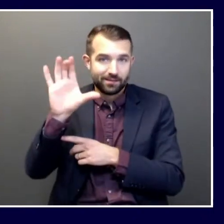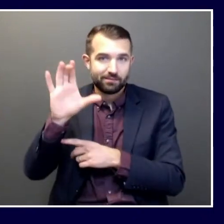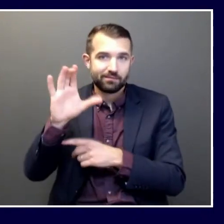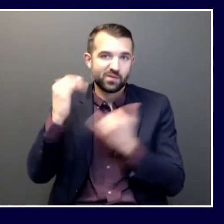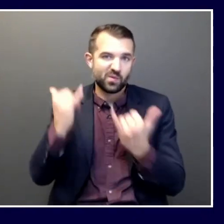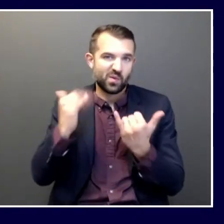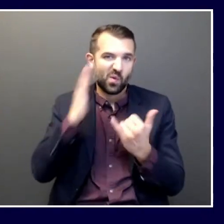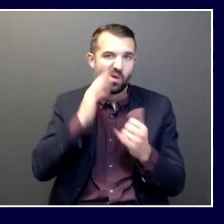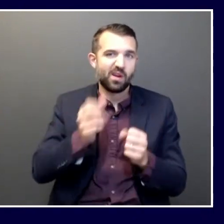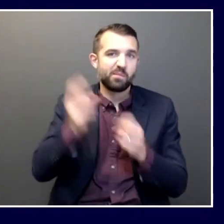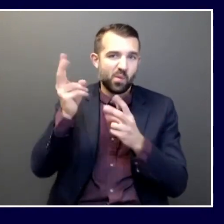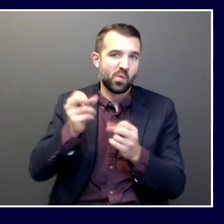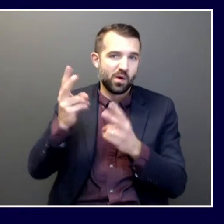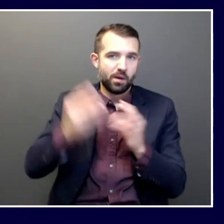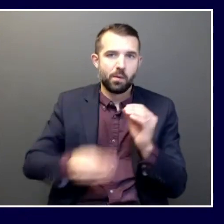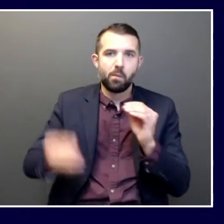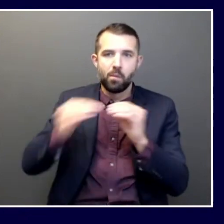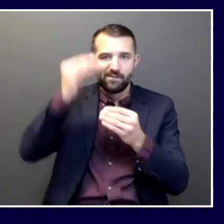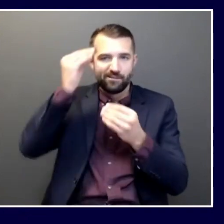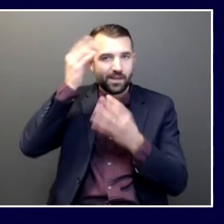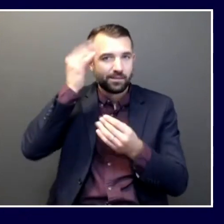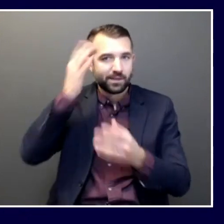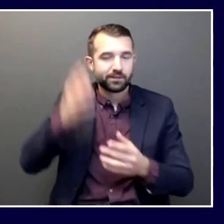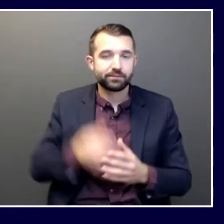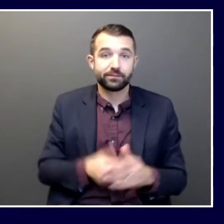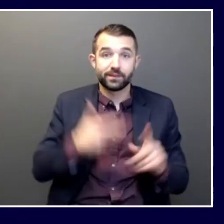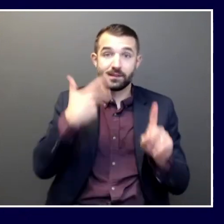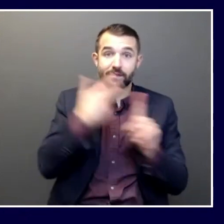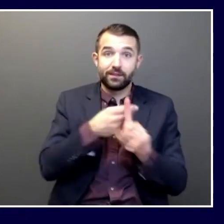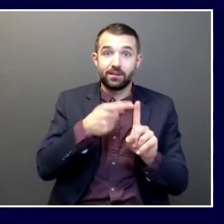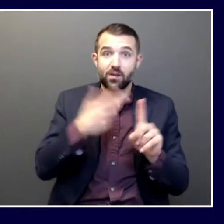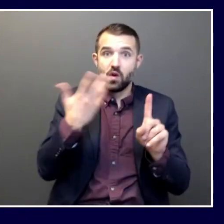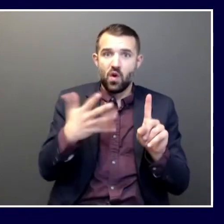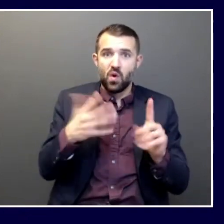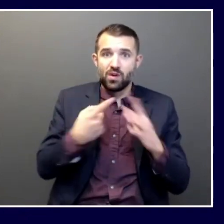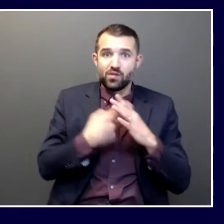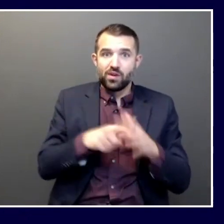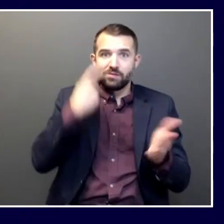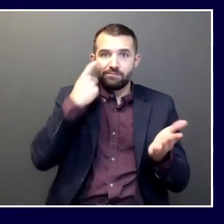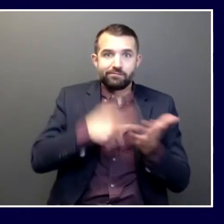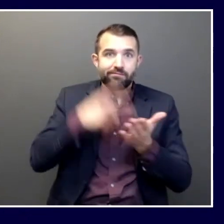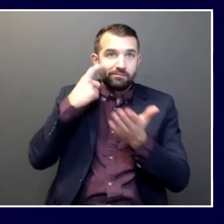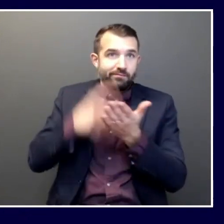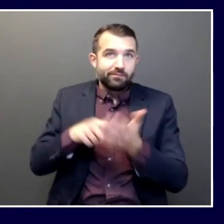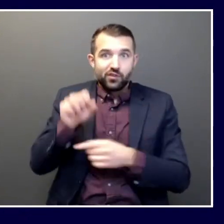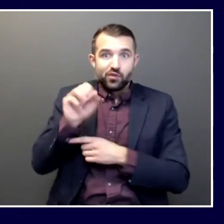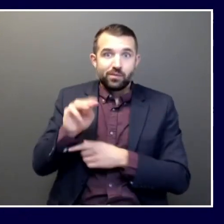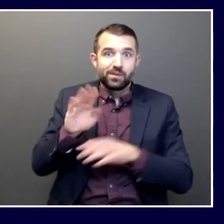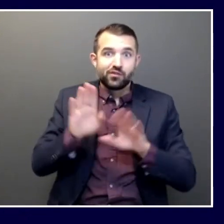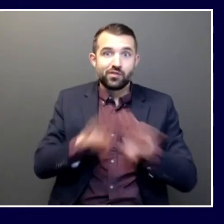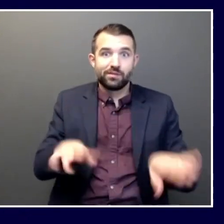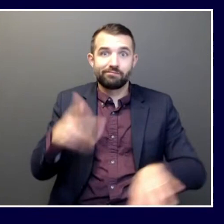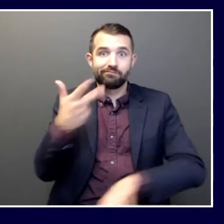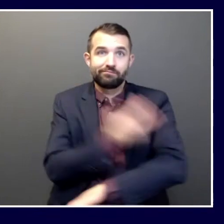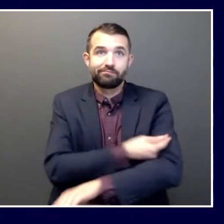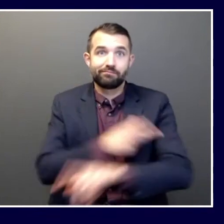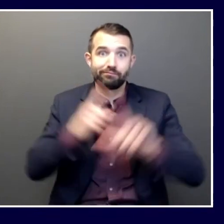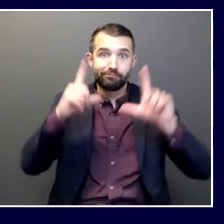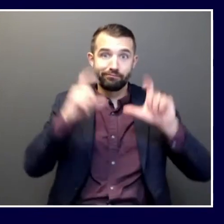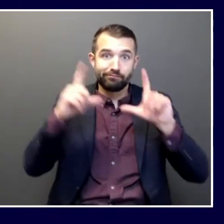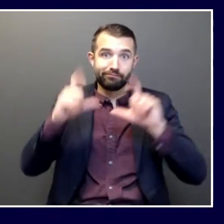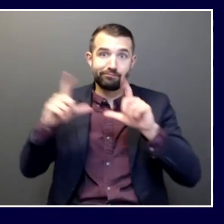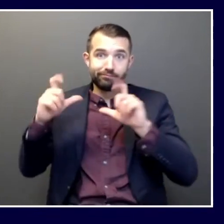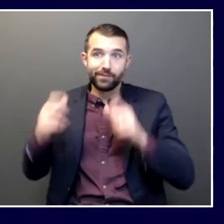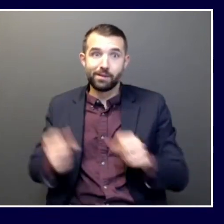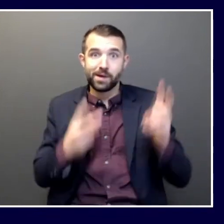are starting in Maine, I've already started seeing posts on social media of folks who have gotten their kids vaccinated in Maine. We anticipate